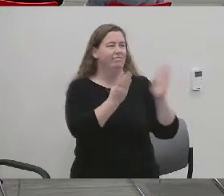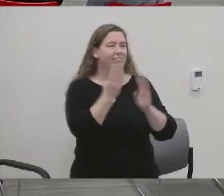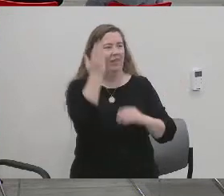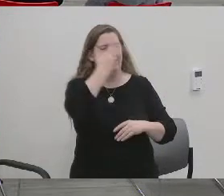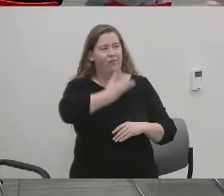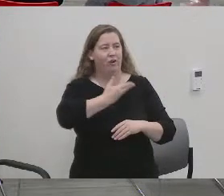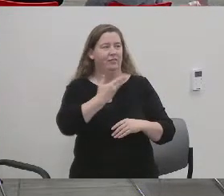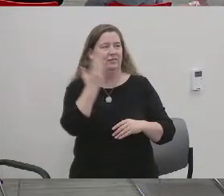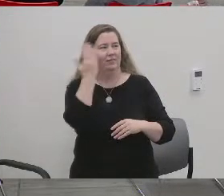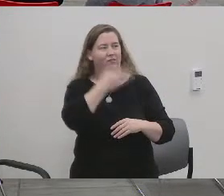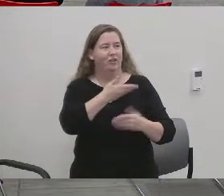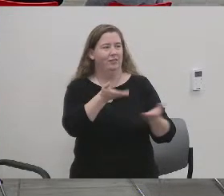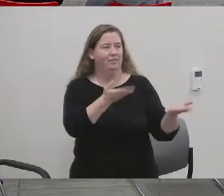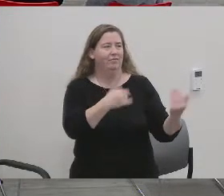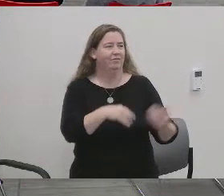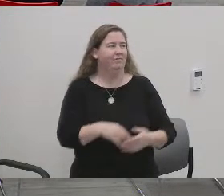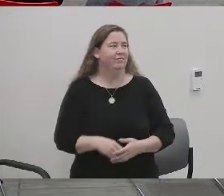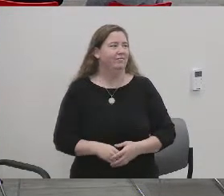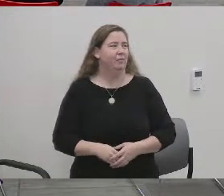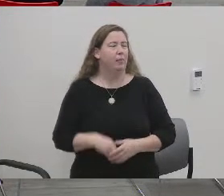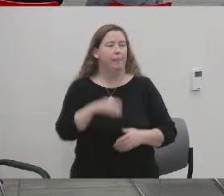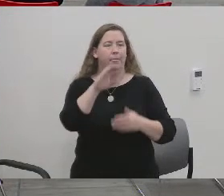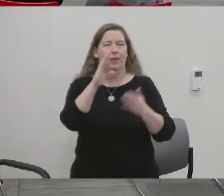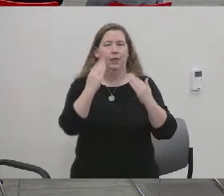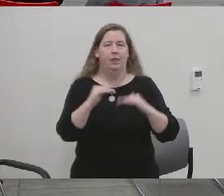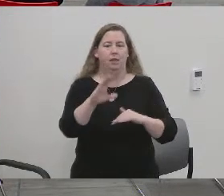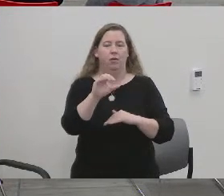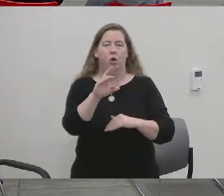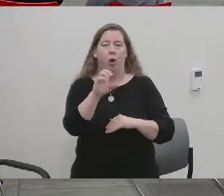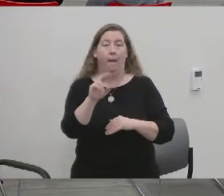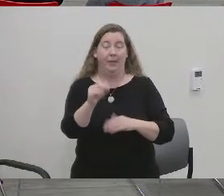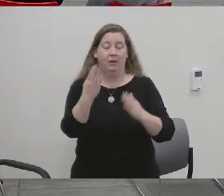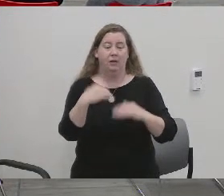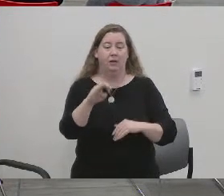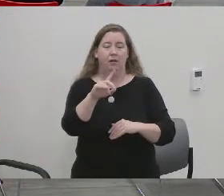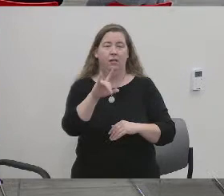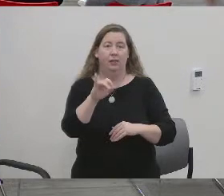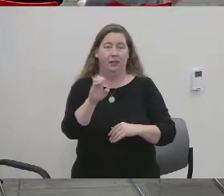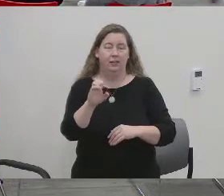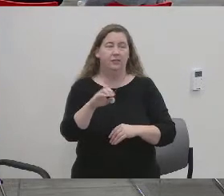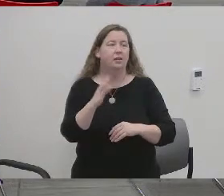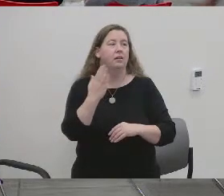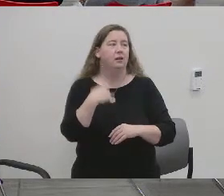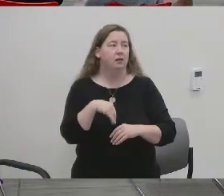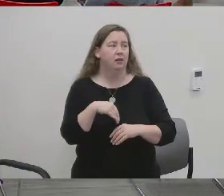here. We have Carmen Gibson, Elise Ostrander,